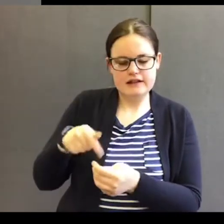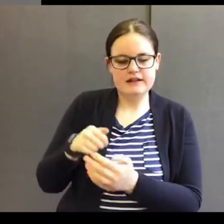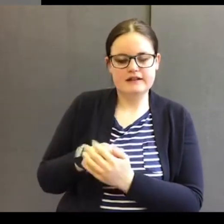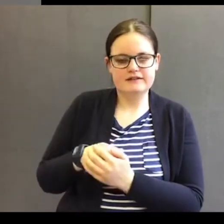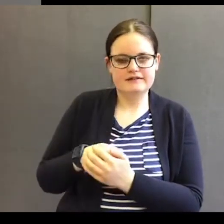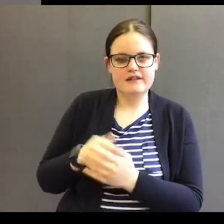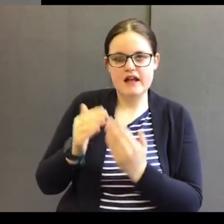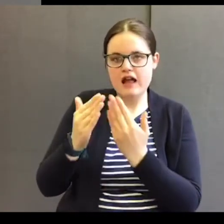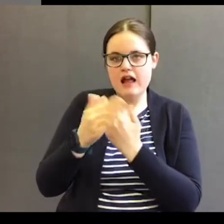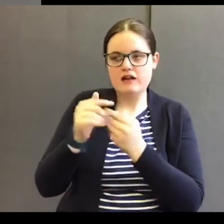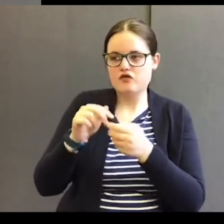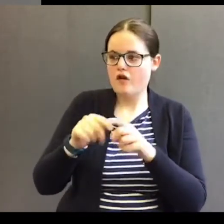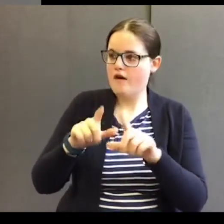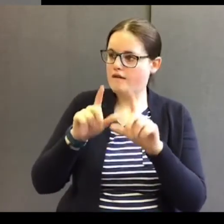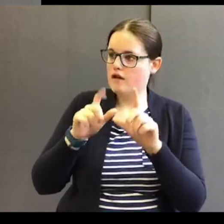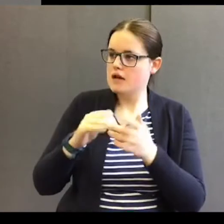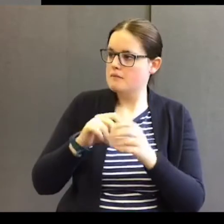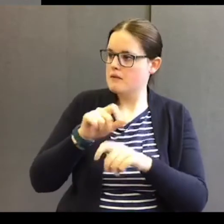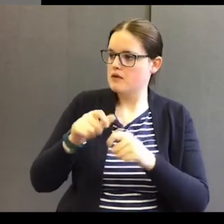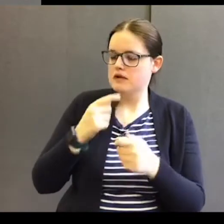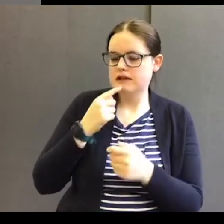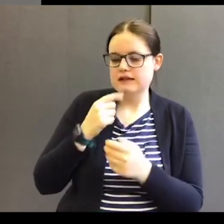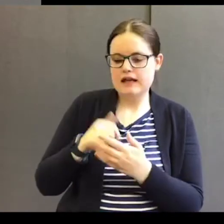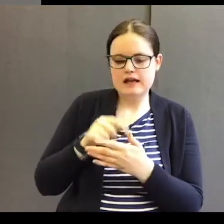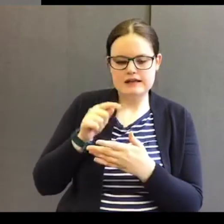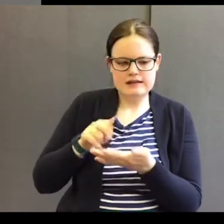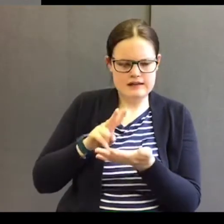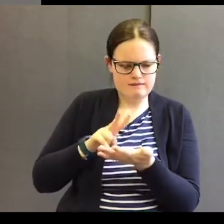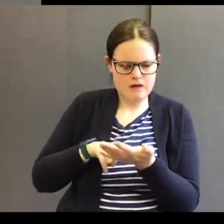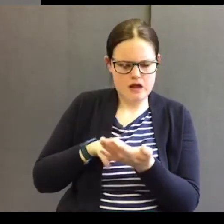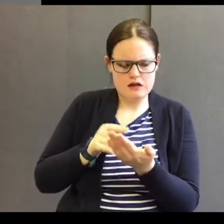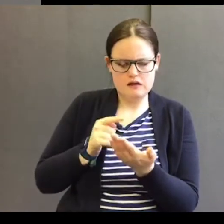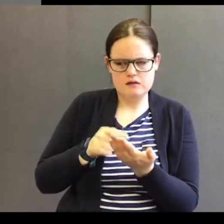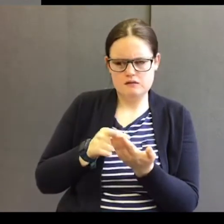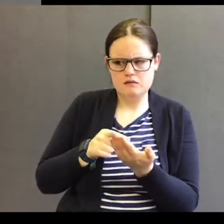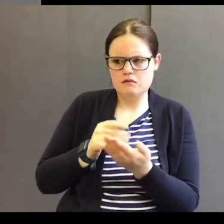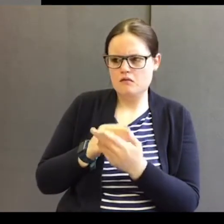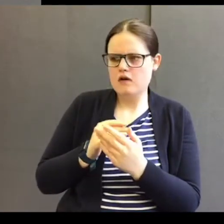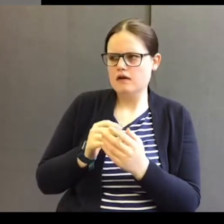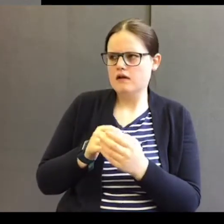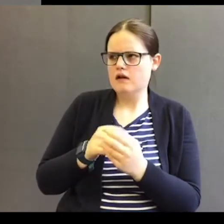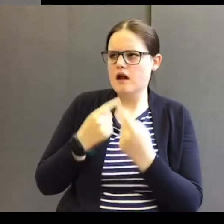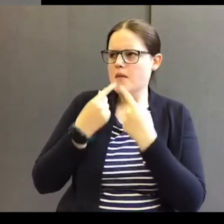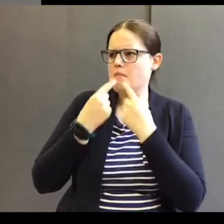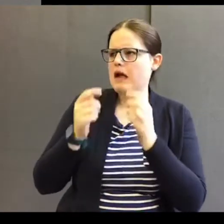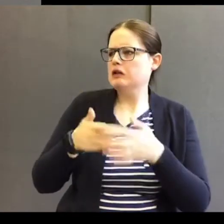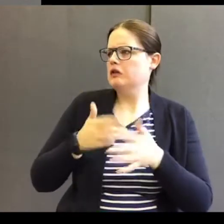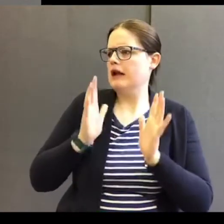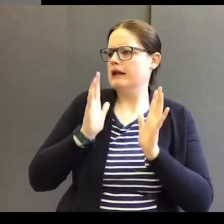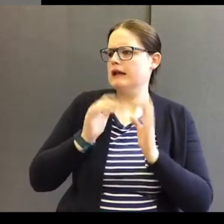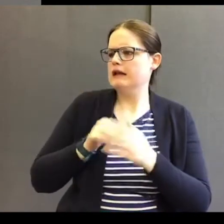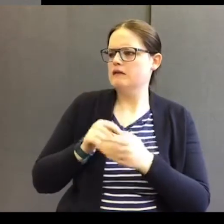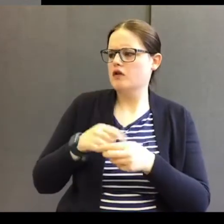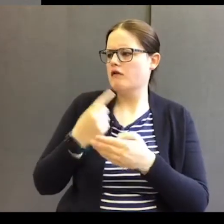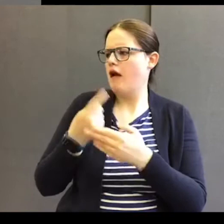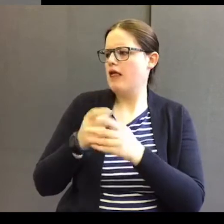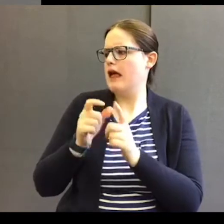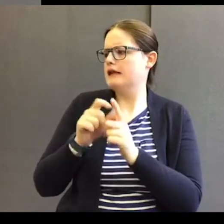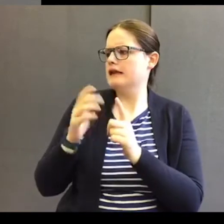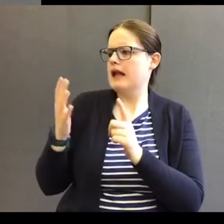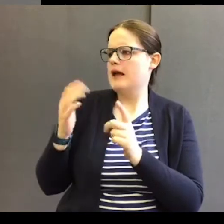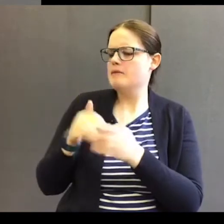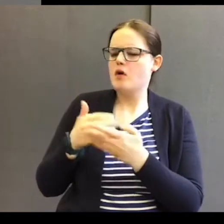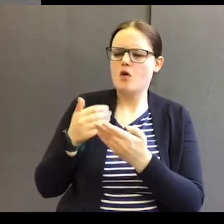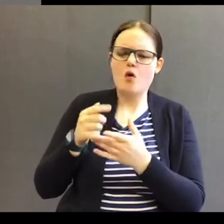intervenes here. The angel of the Lord, some people say, looking at this verse, it was just a messenger, one of the